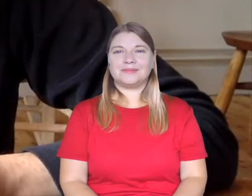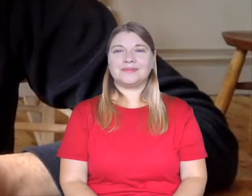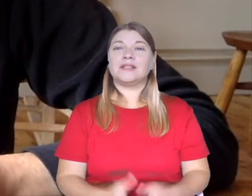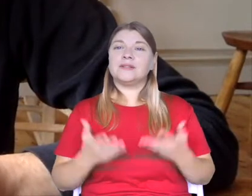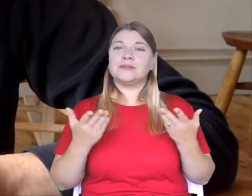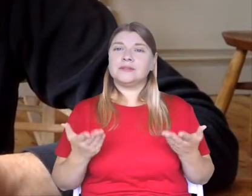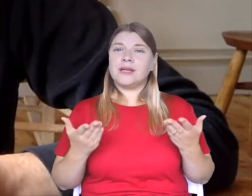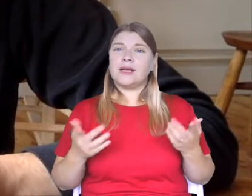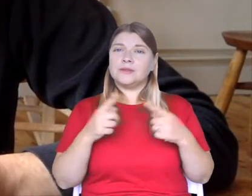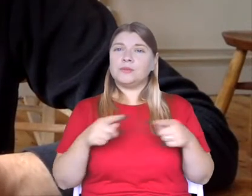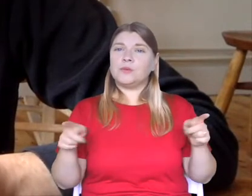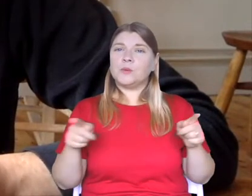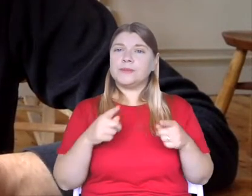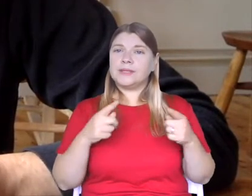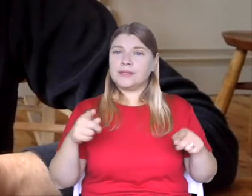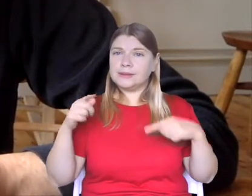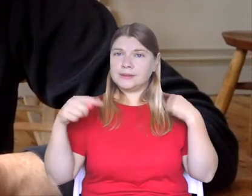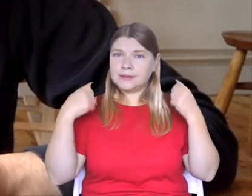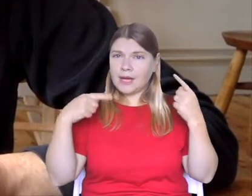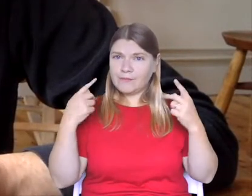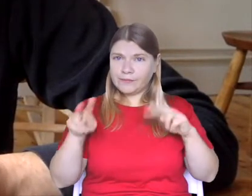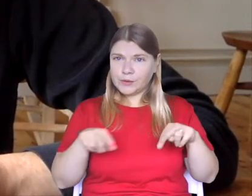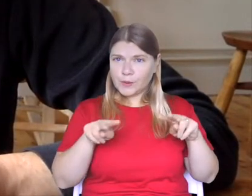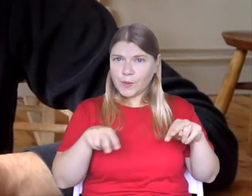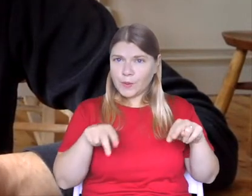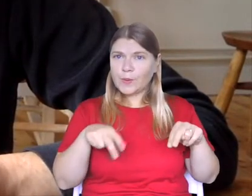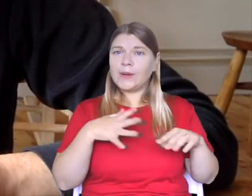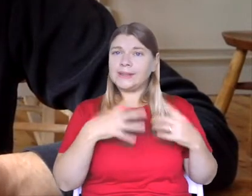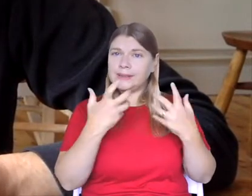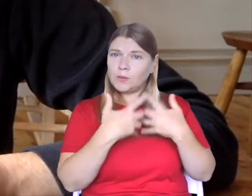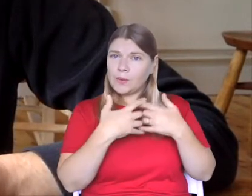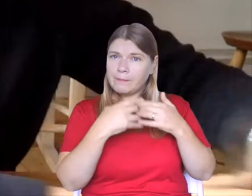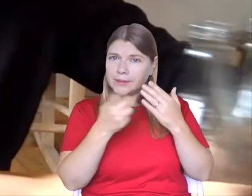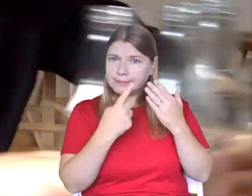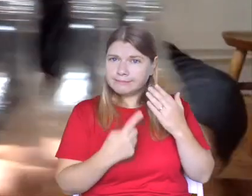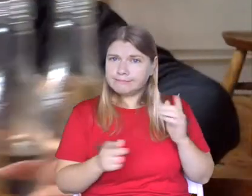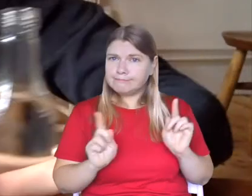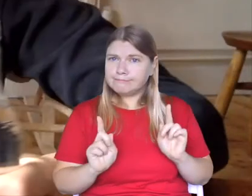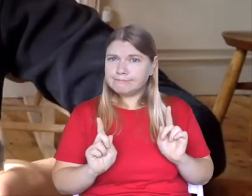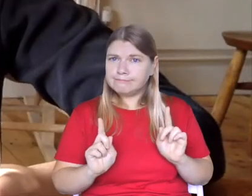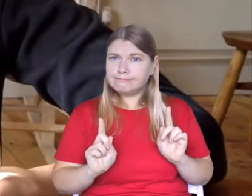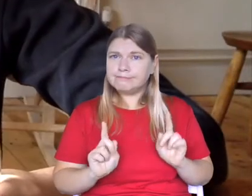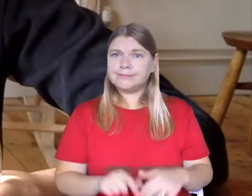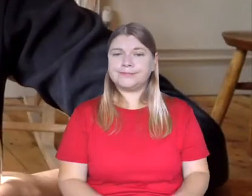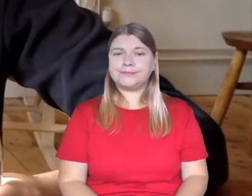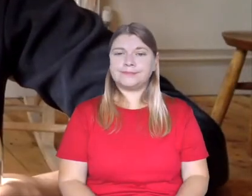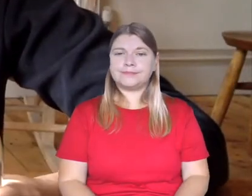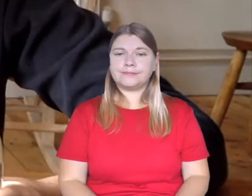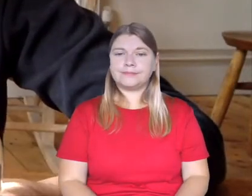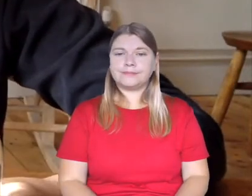And for today's music and sound session, you're going to need the following items.